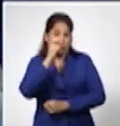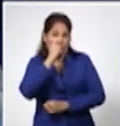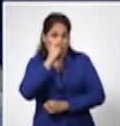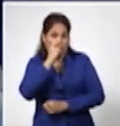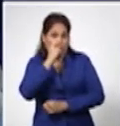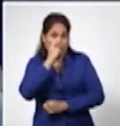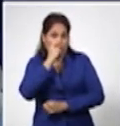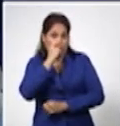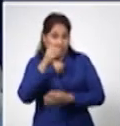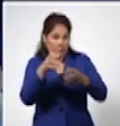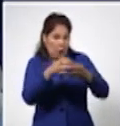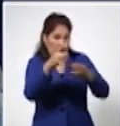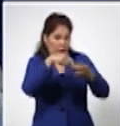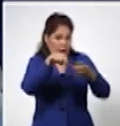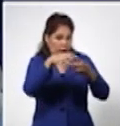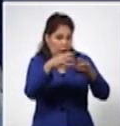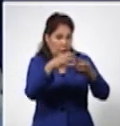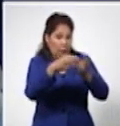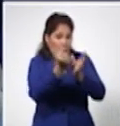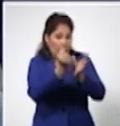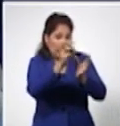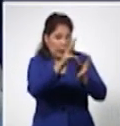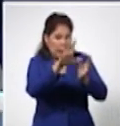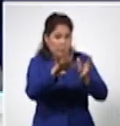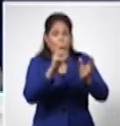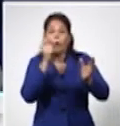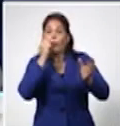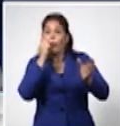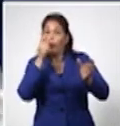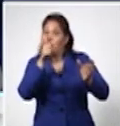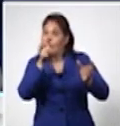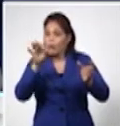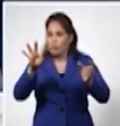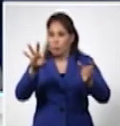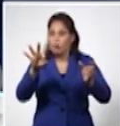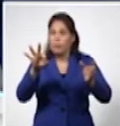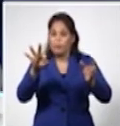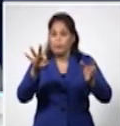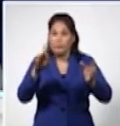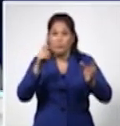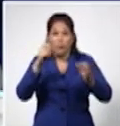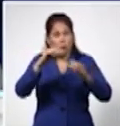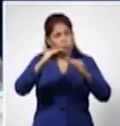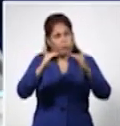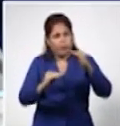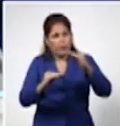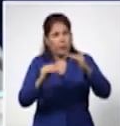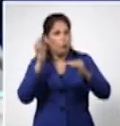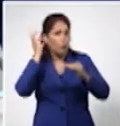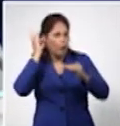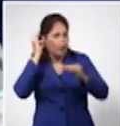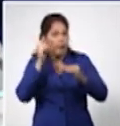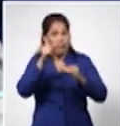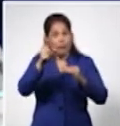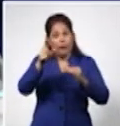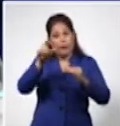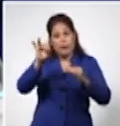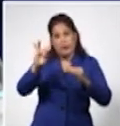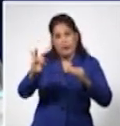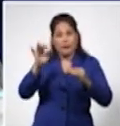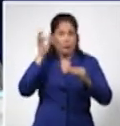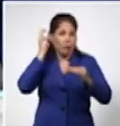2,640 from Havana, 85 from Mayabeque, 74 from Matanzas, 185 from Villa